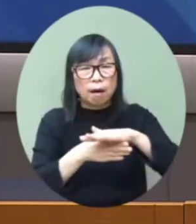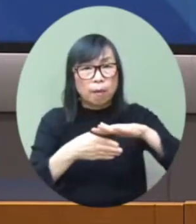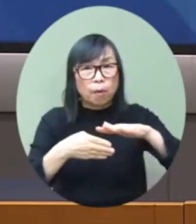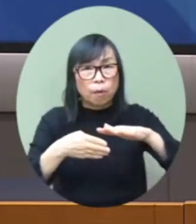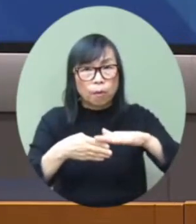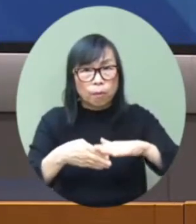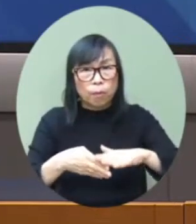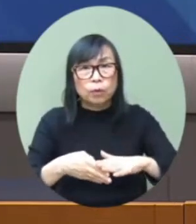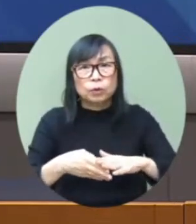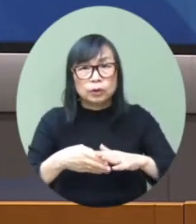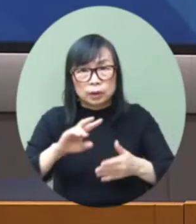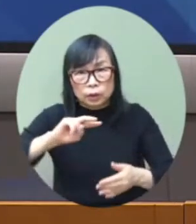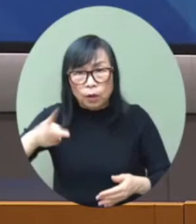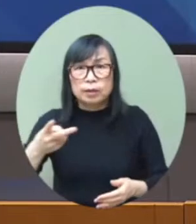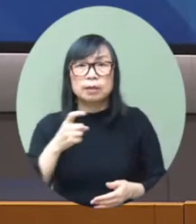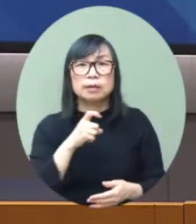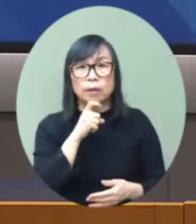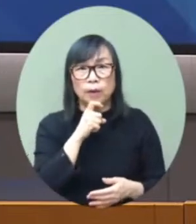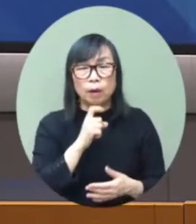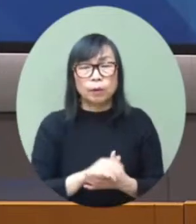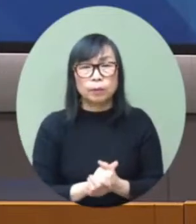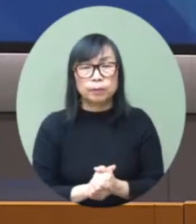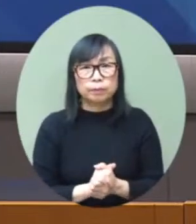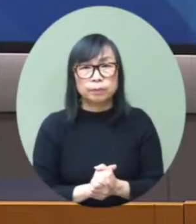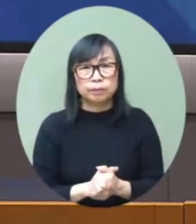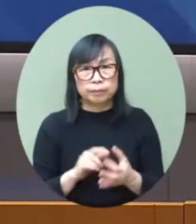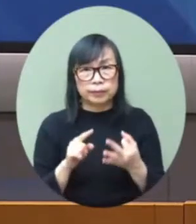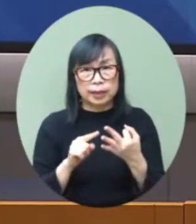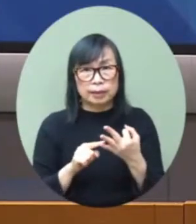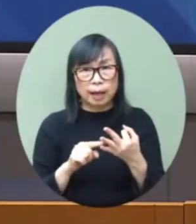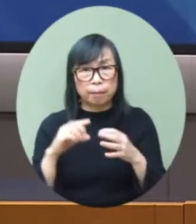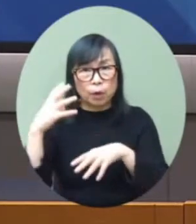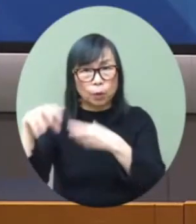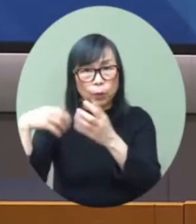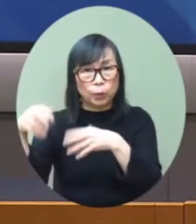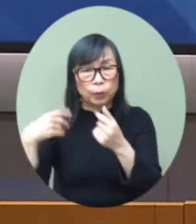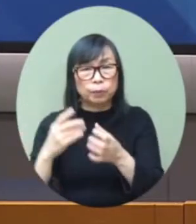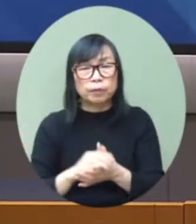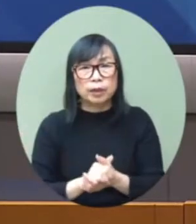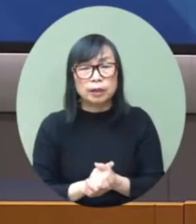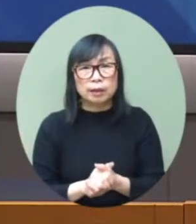their input. We've made adjustments.